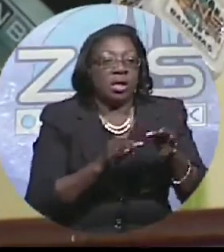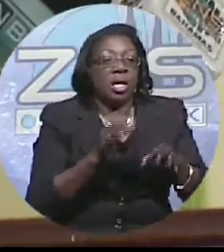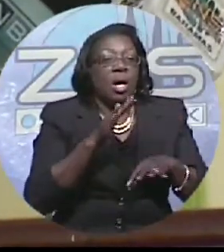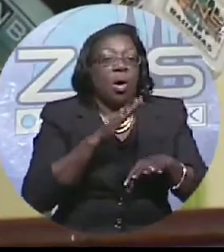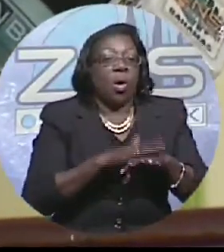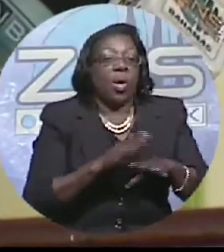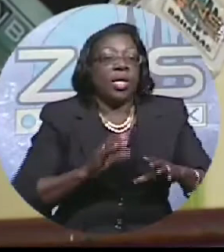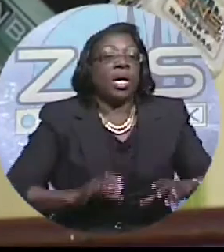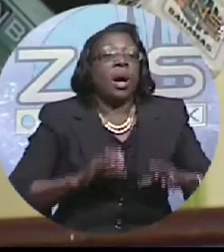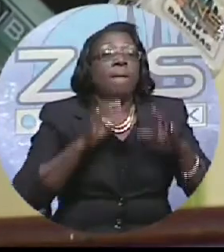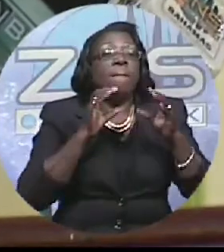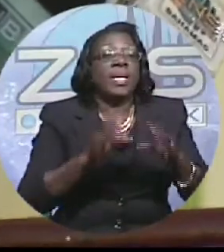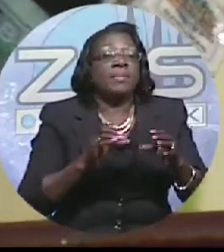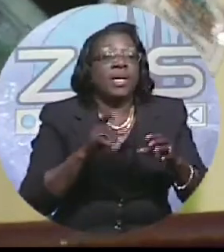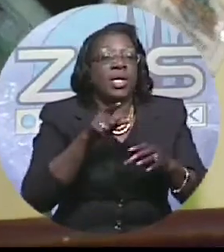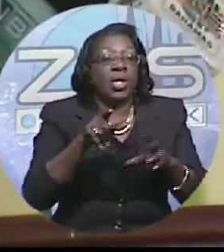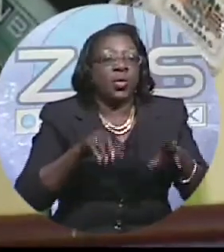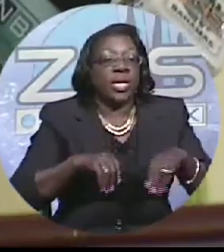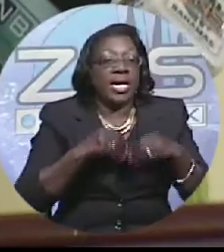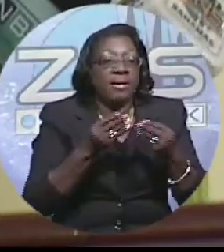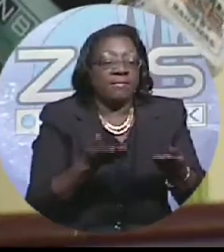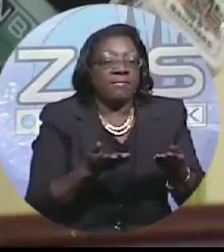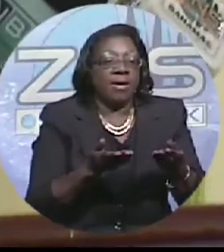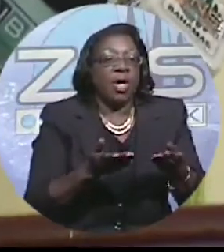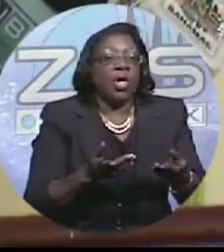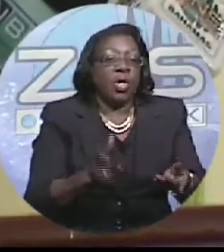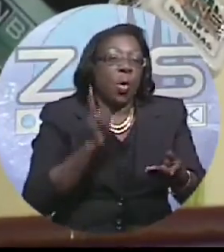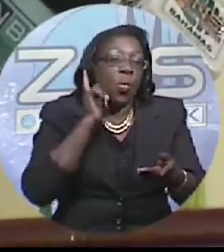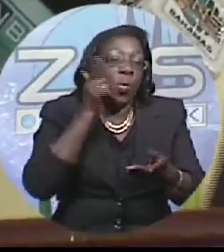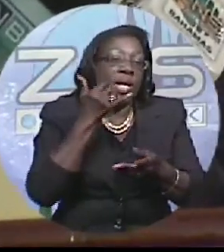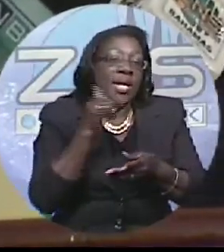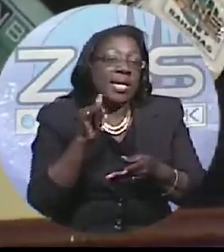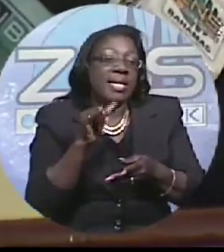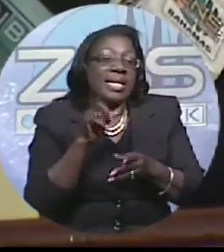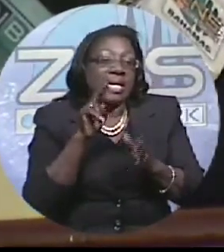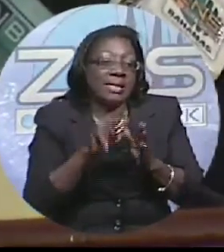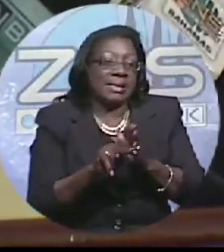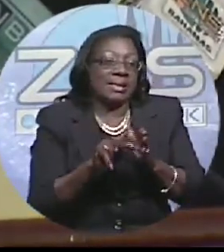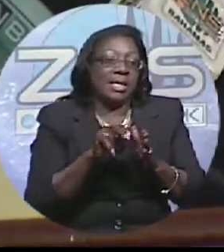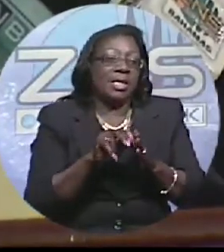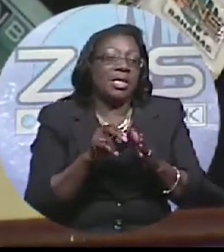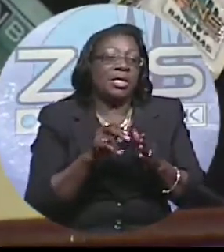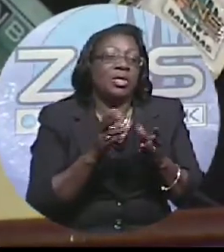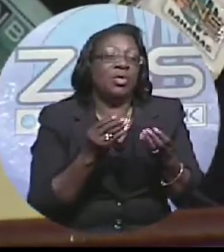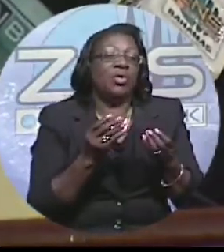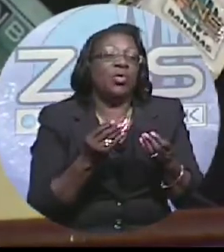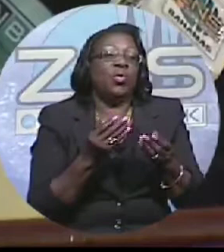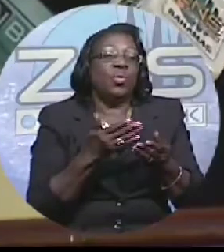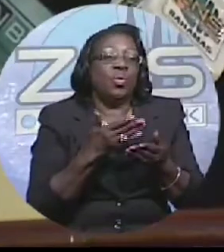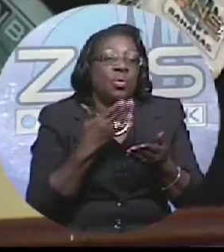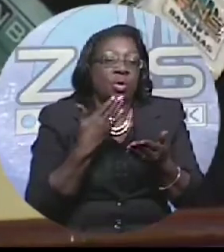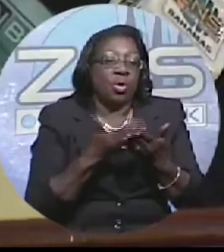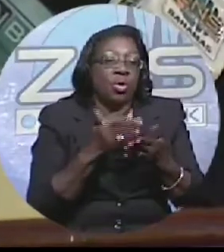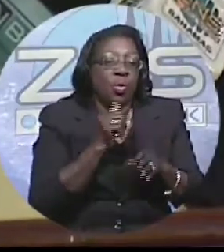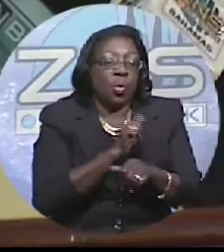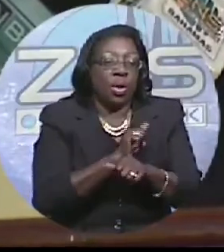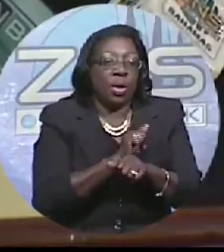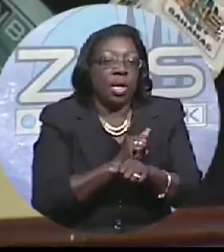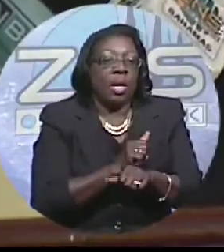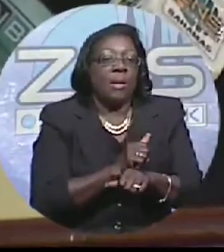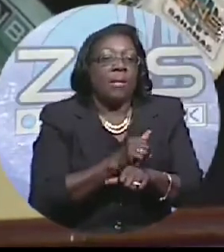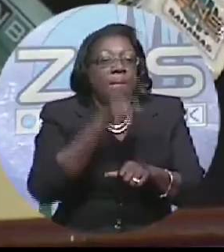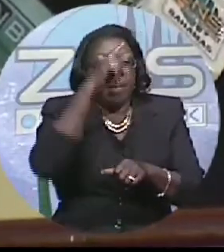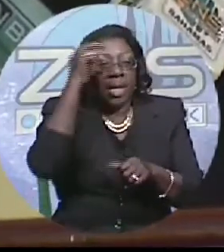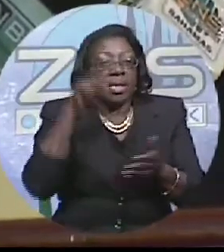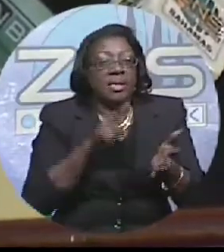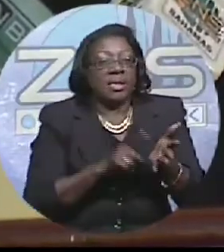on the commitment you give, your willingness to do extras. Because this place